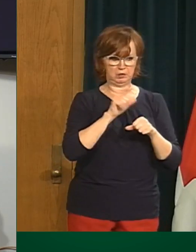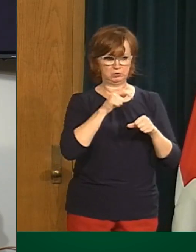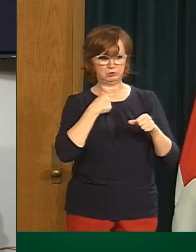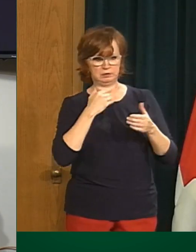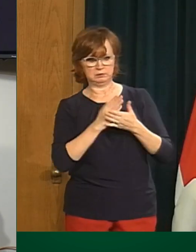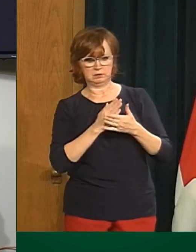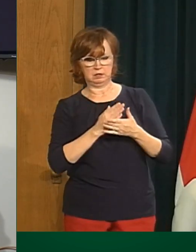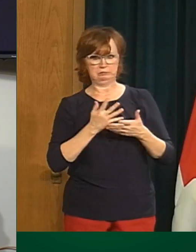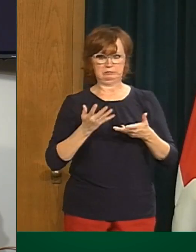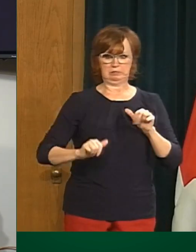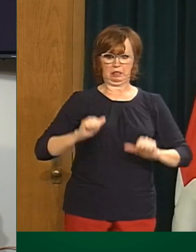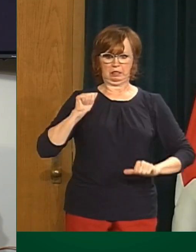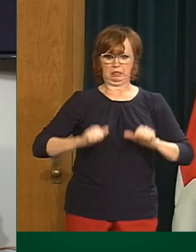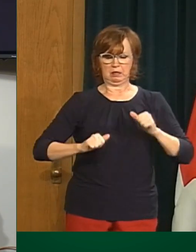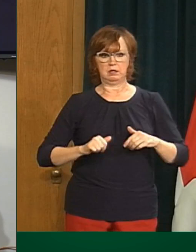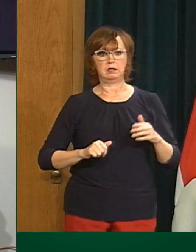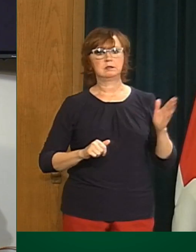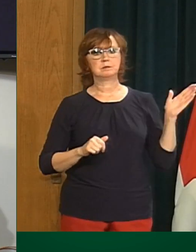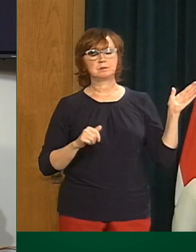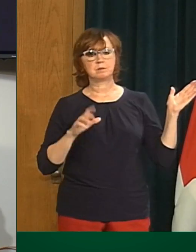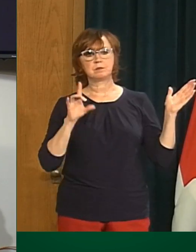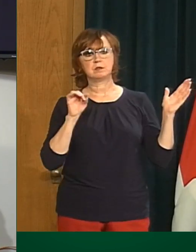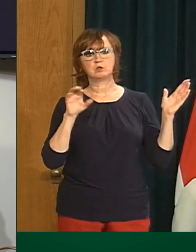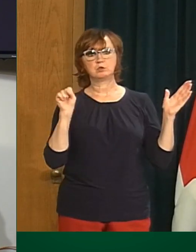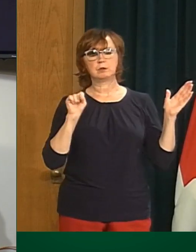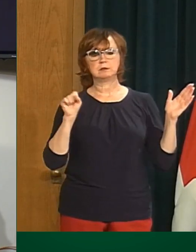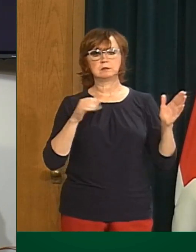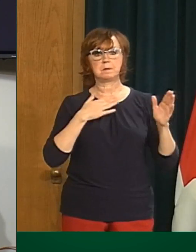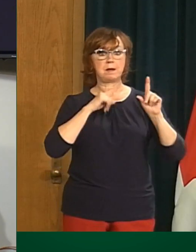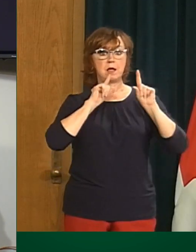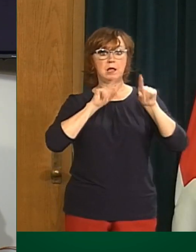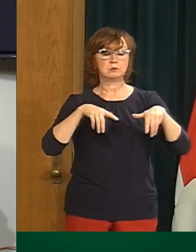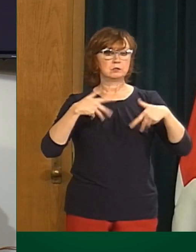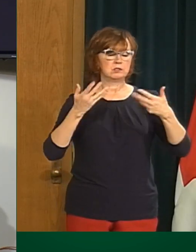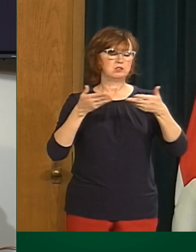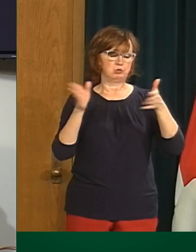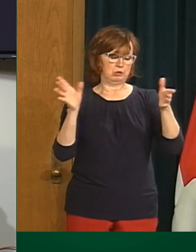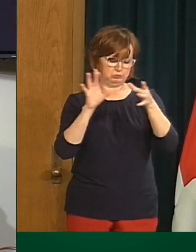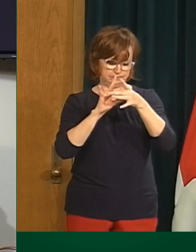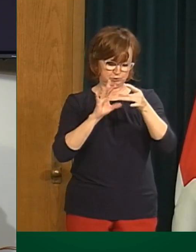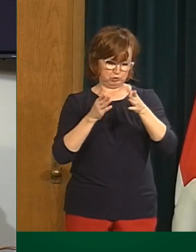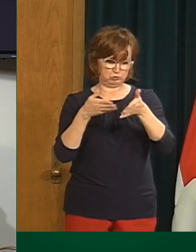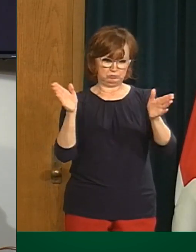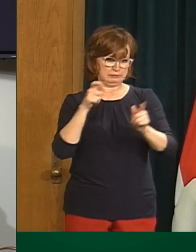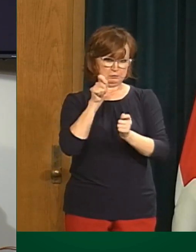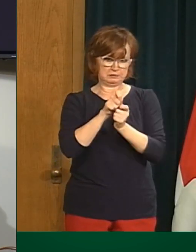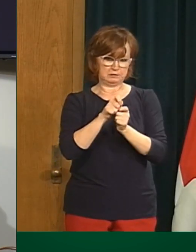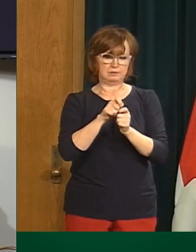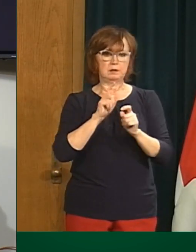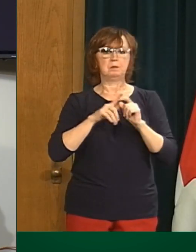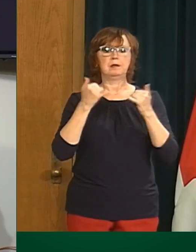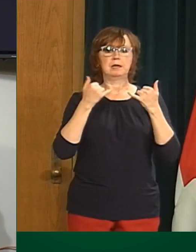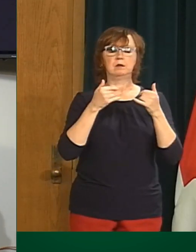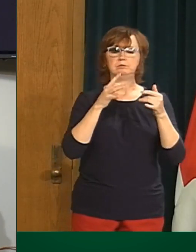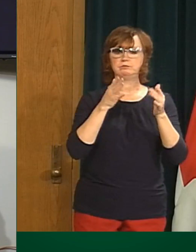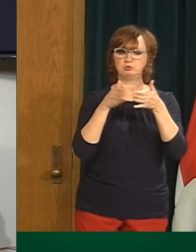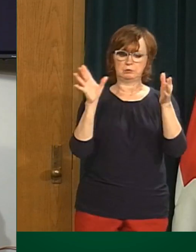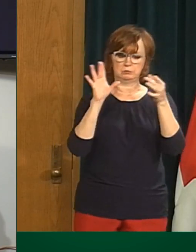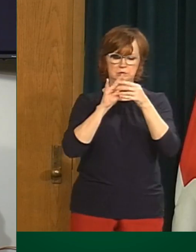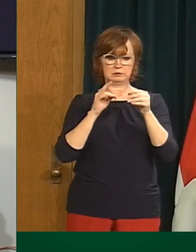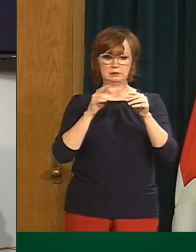So I just want to maybe start with a general comment as we look at moving forward into a new normal. So,